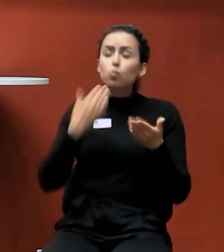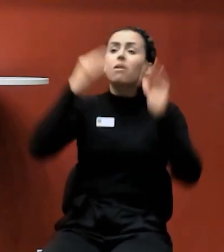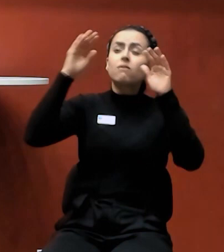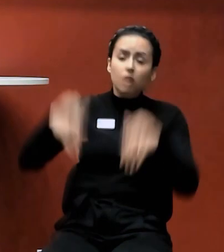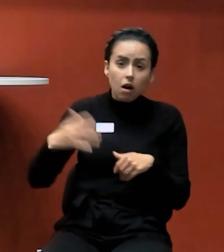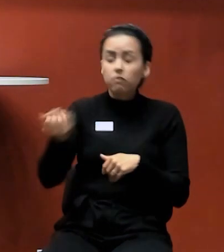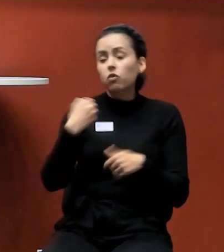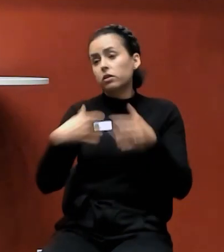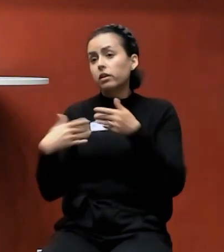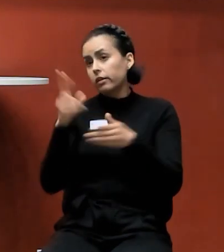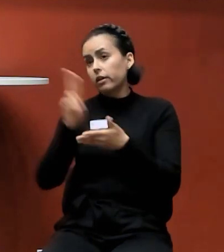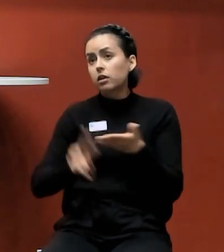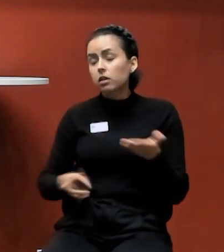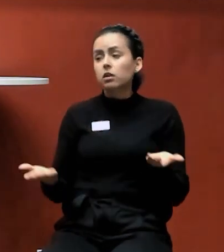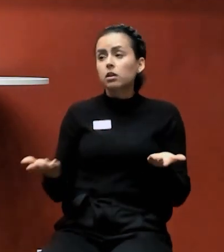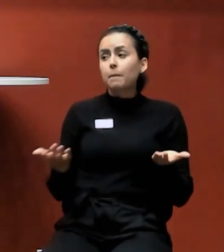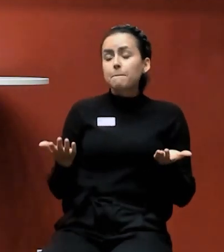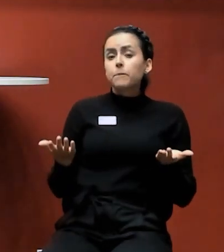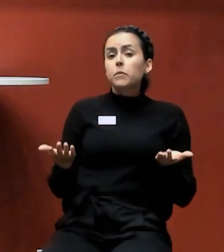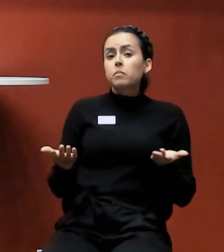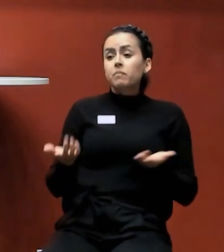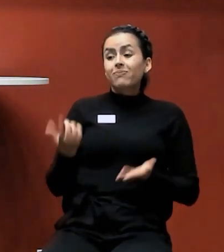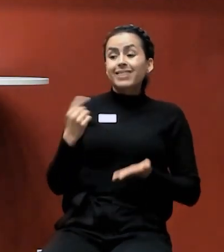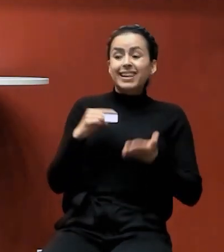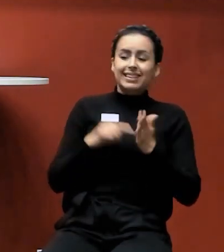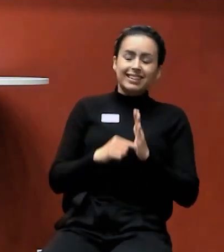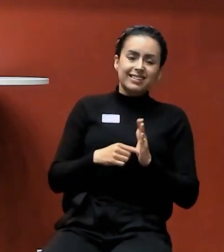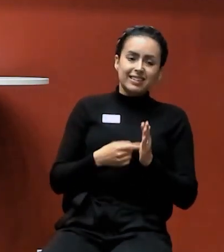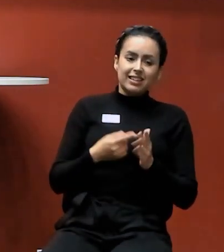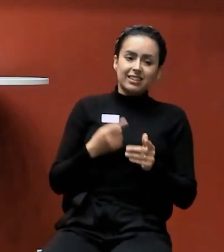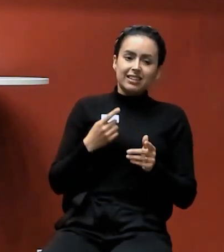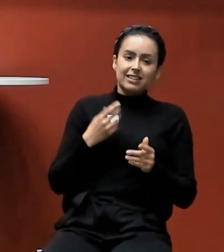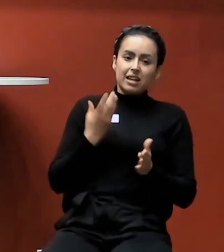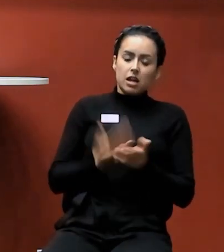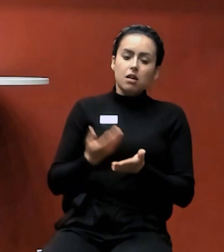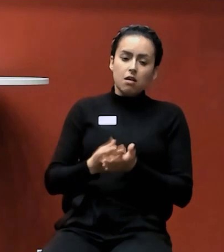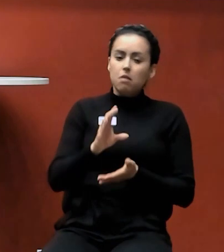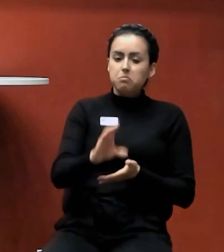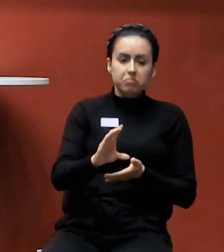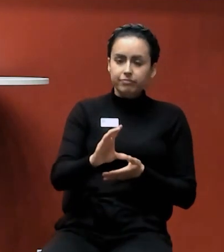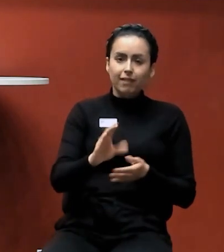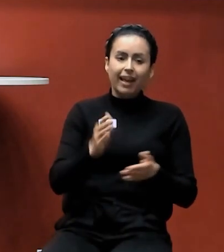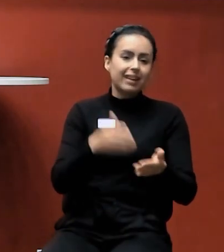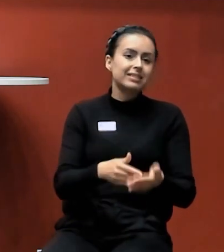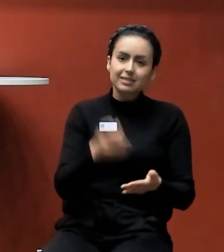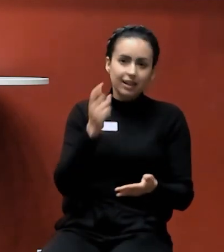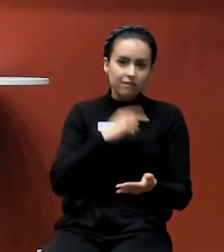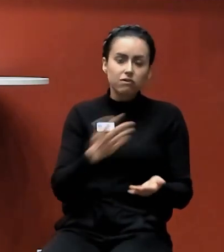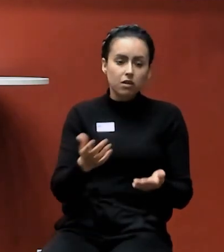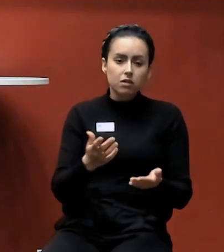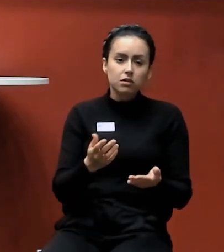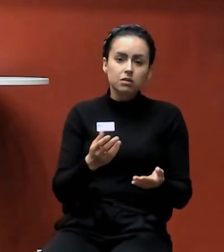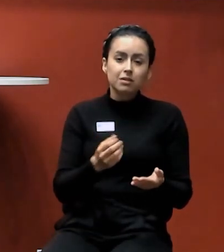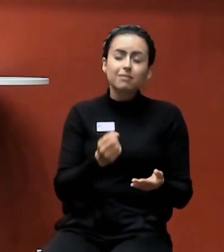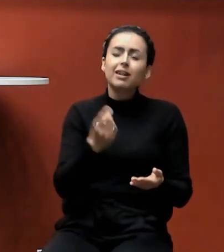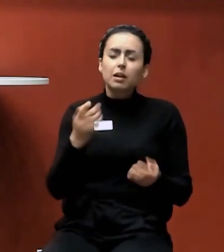So there's that thing of not letting the money get in the way. Sometimes you just got